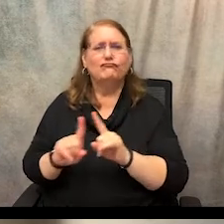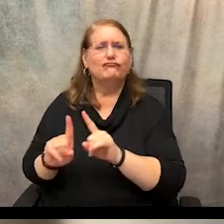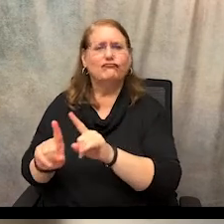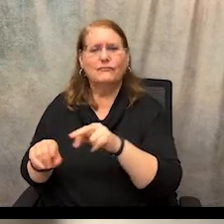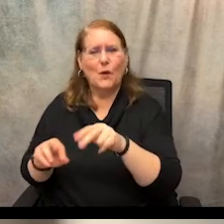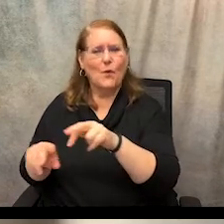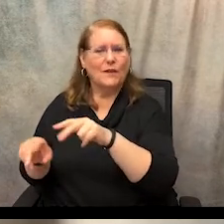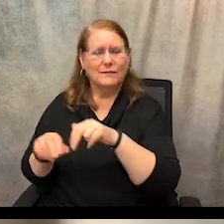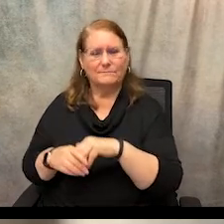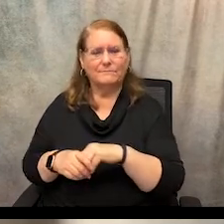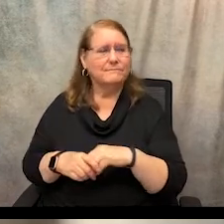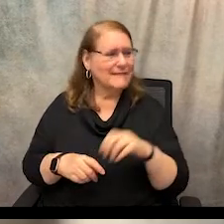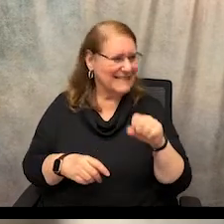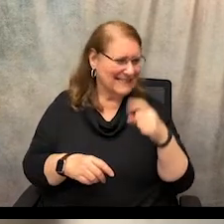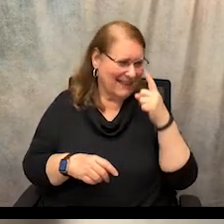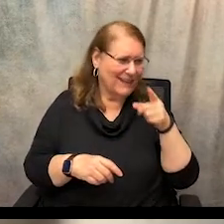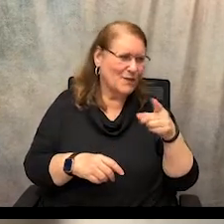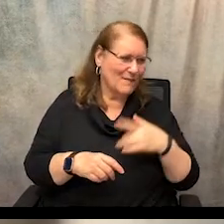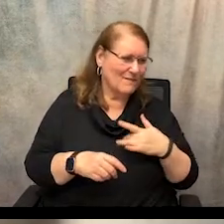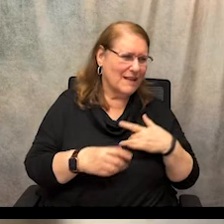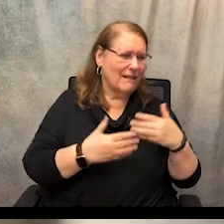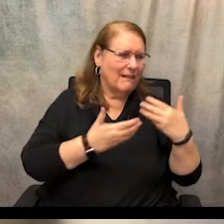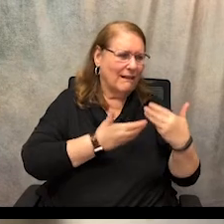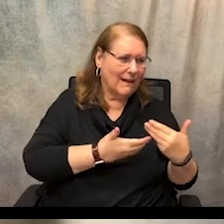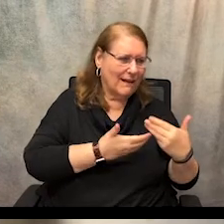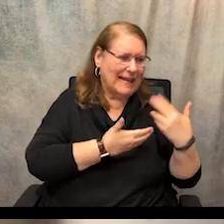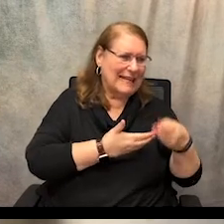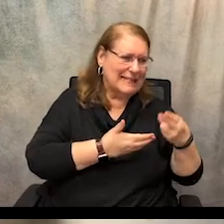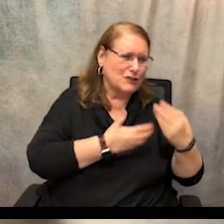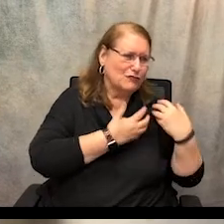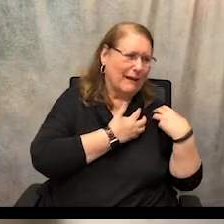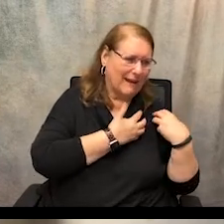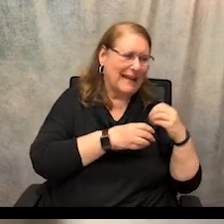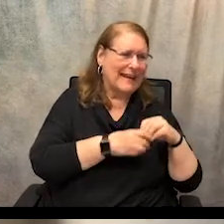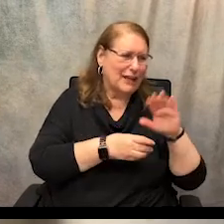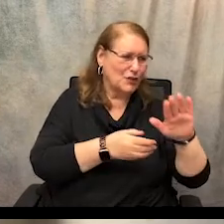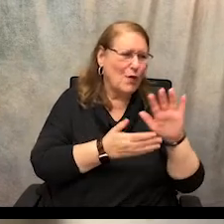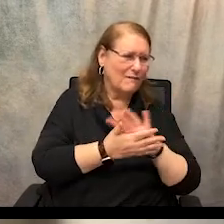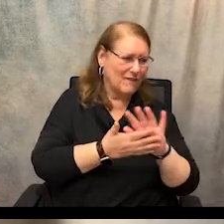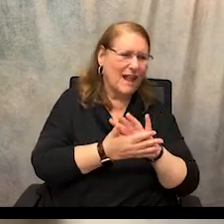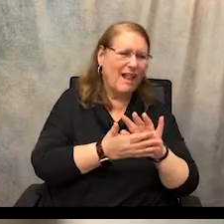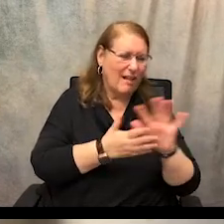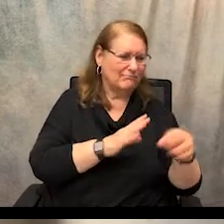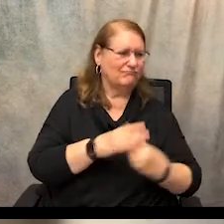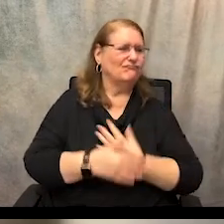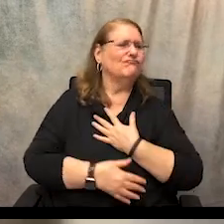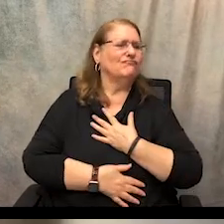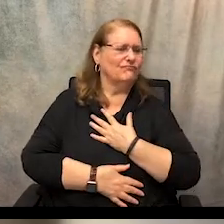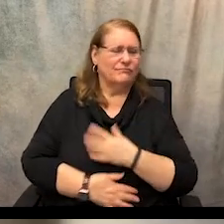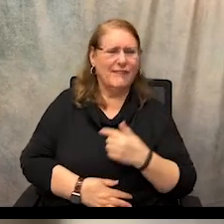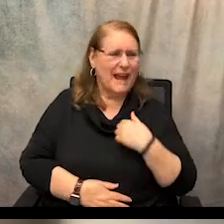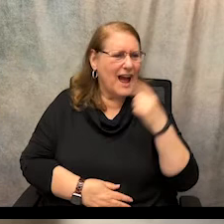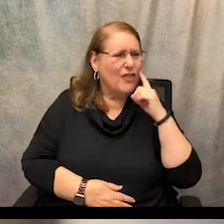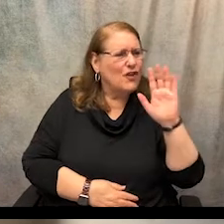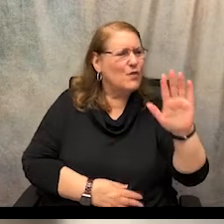I think you feel the weight of history in your film. So I thought your script was